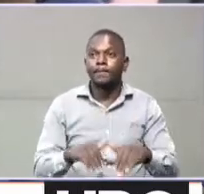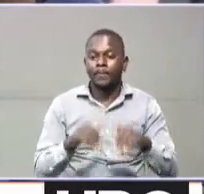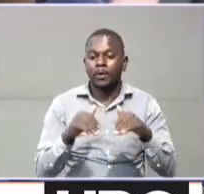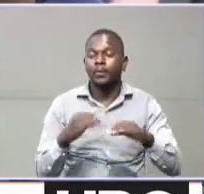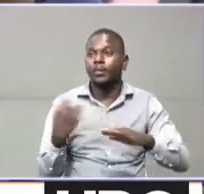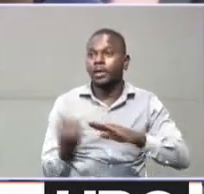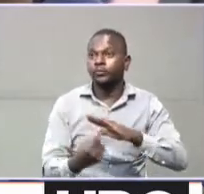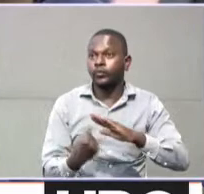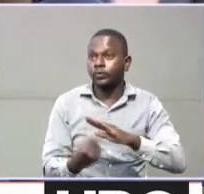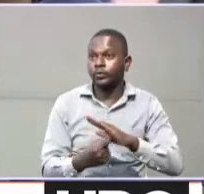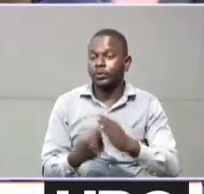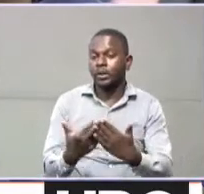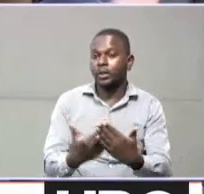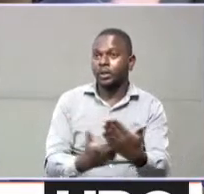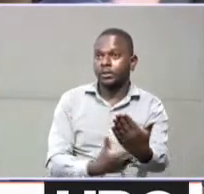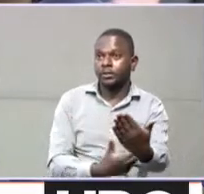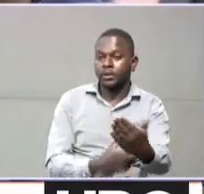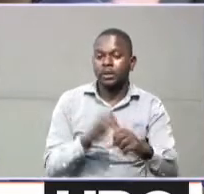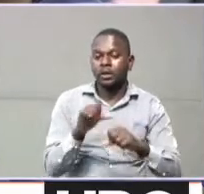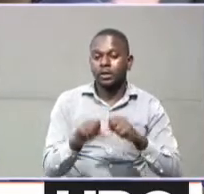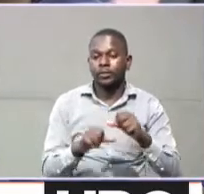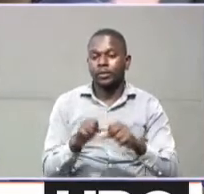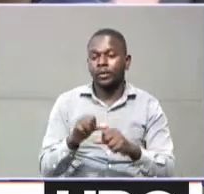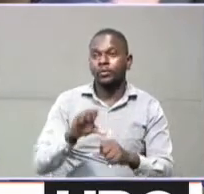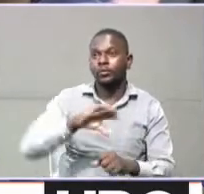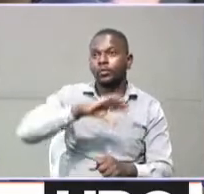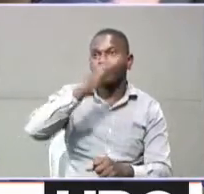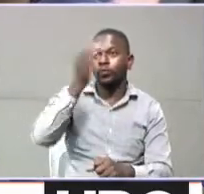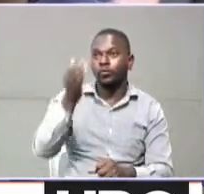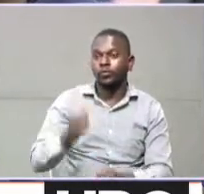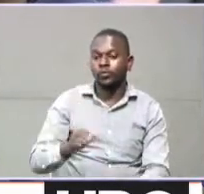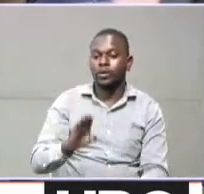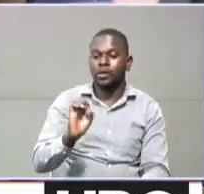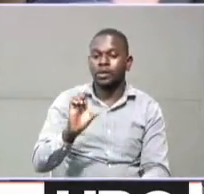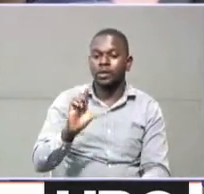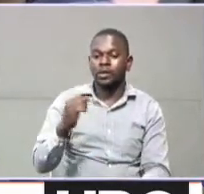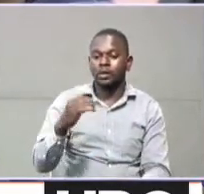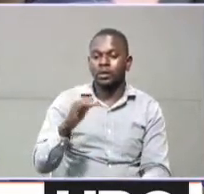situation report about the argon south region